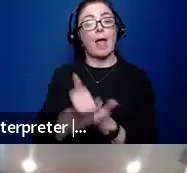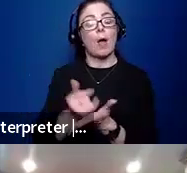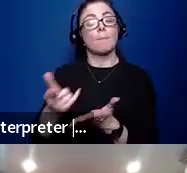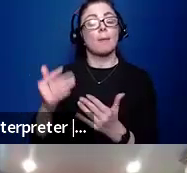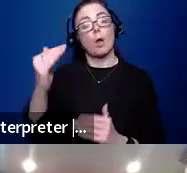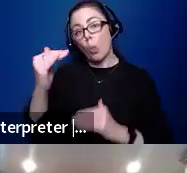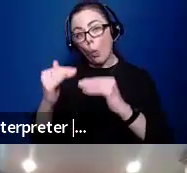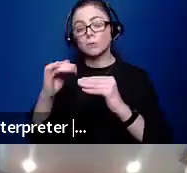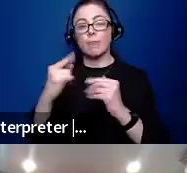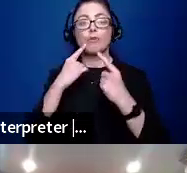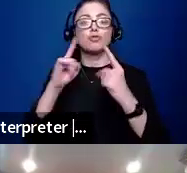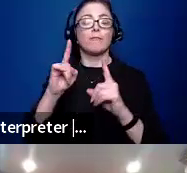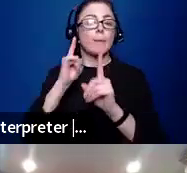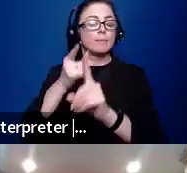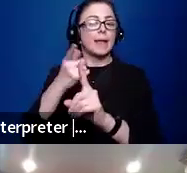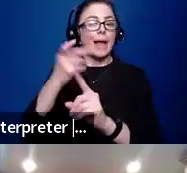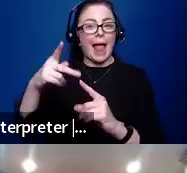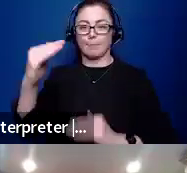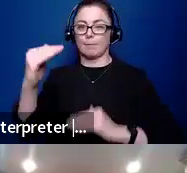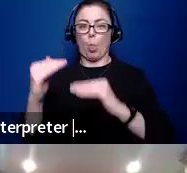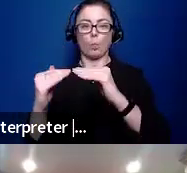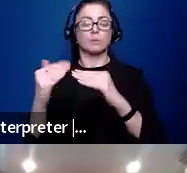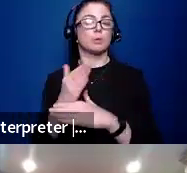achievement gap between themselves and their peers.